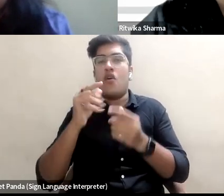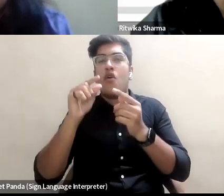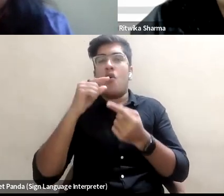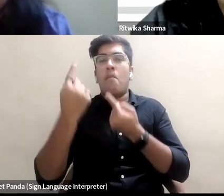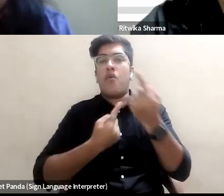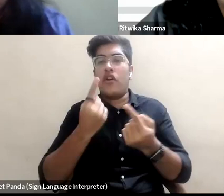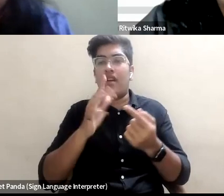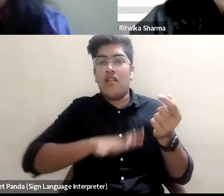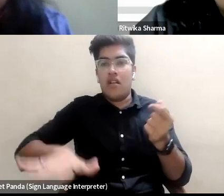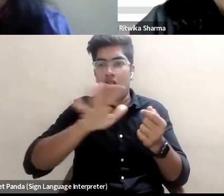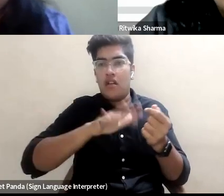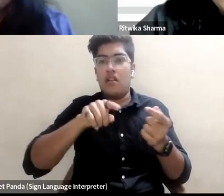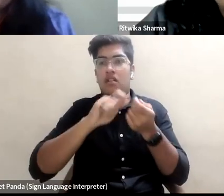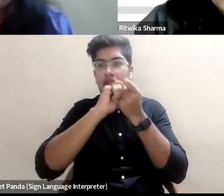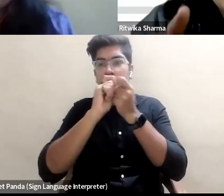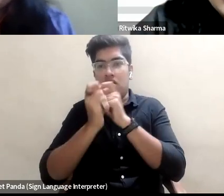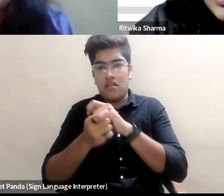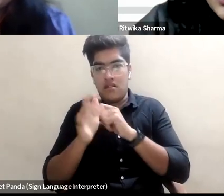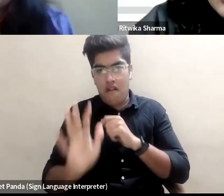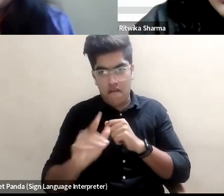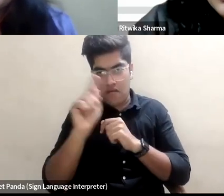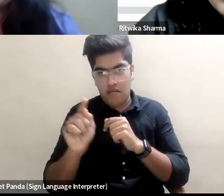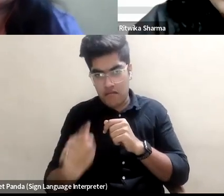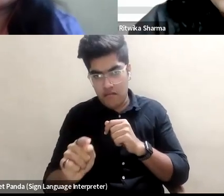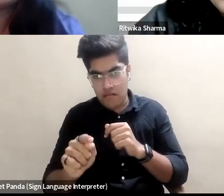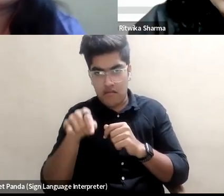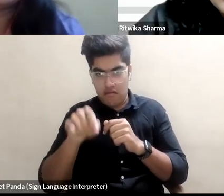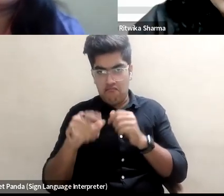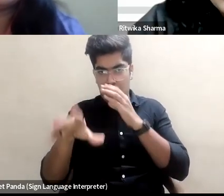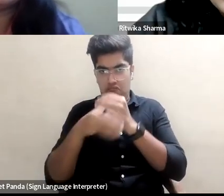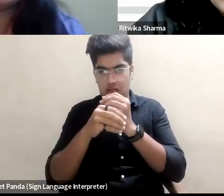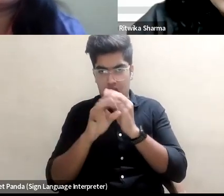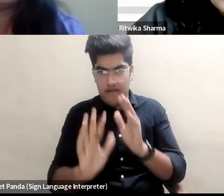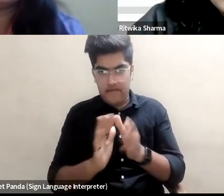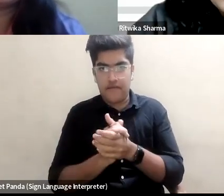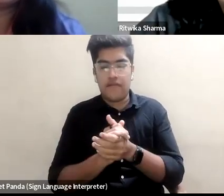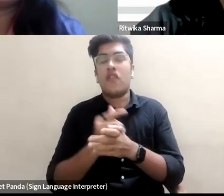particular city or town that they were residing in? Did that play a role? Oh, yes, that certainly did.